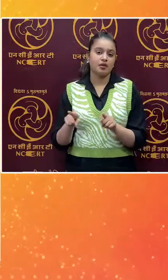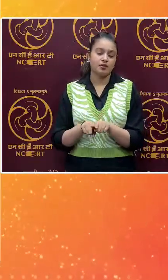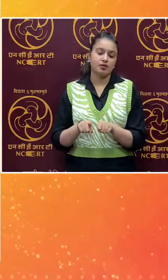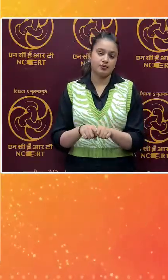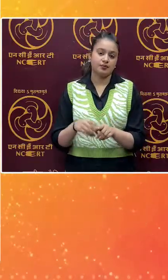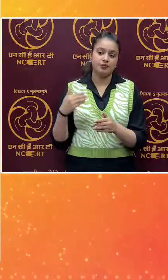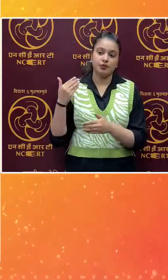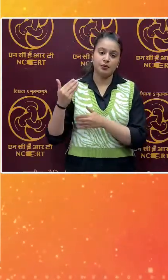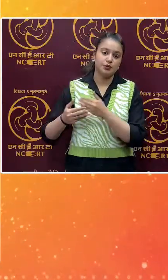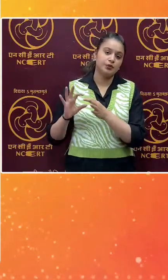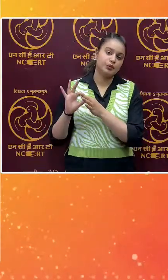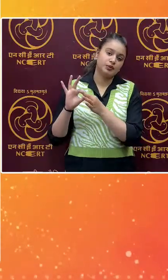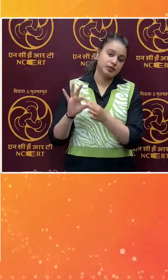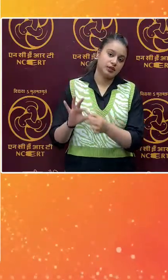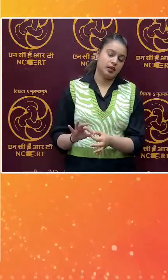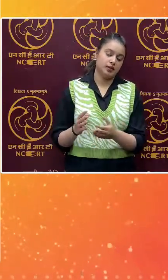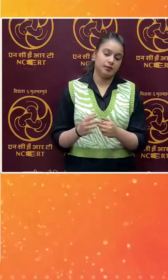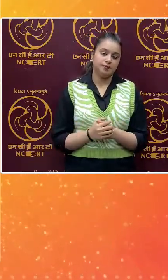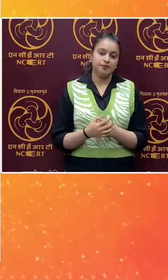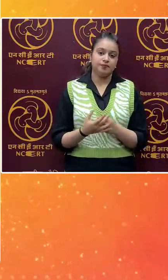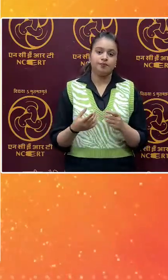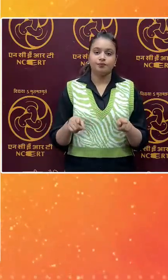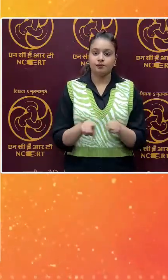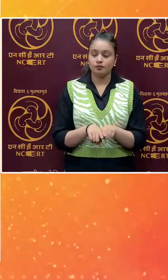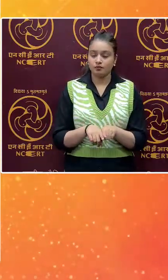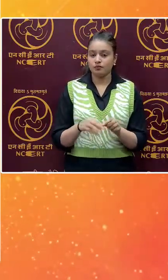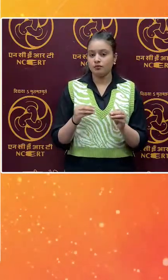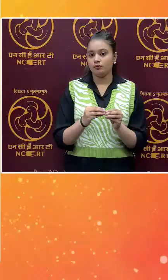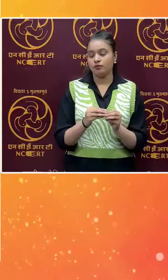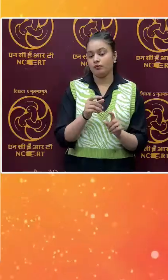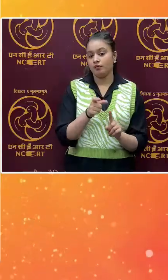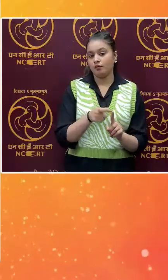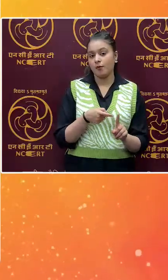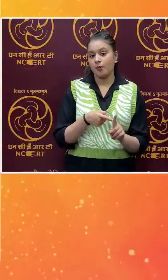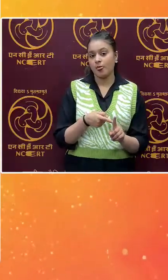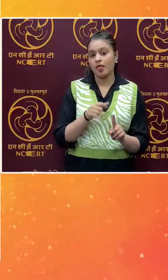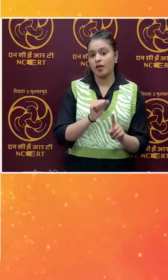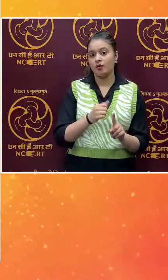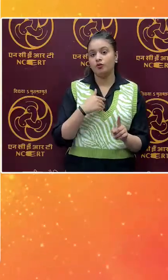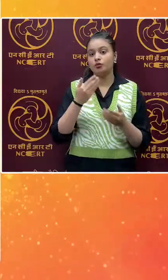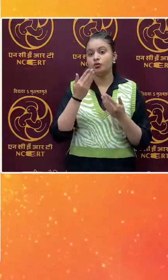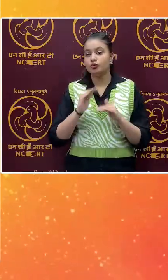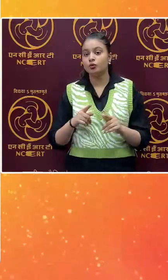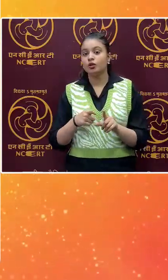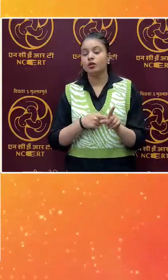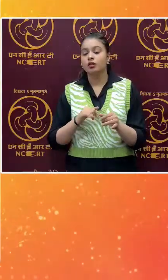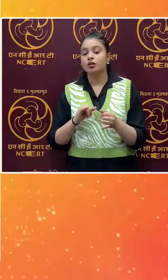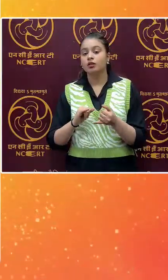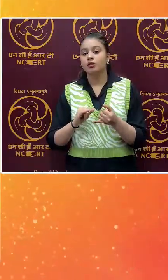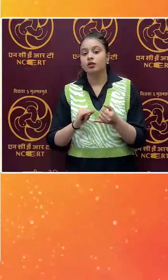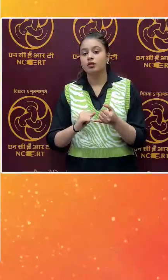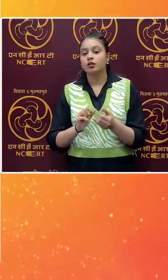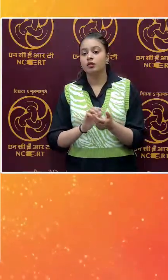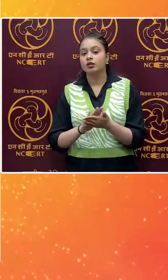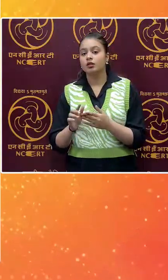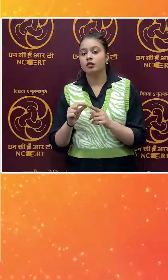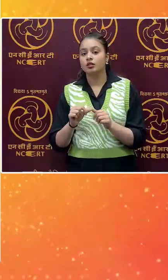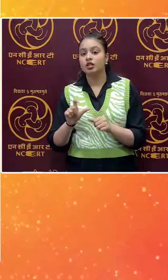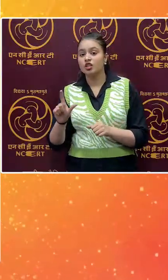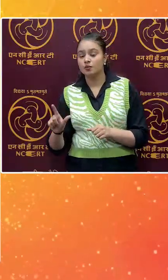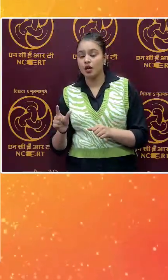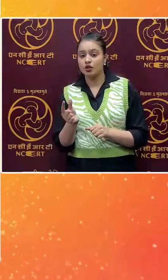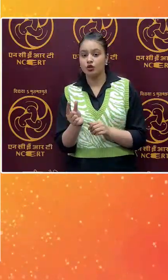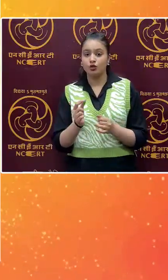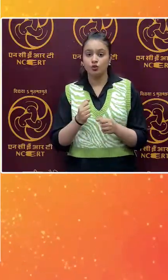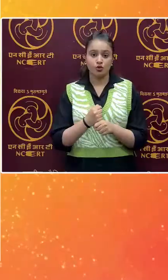school legacy. Similarly, Bhabha's student was Yashpal. Yashpal steered UGC.